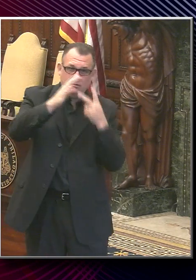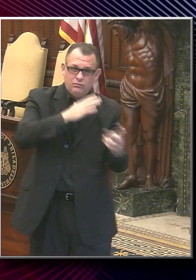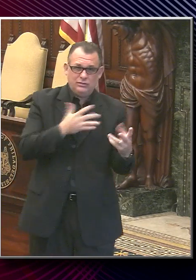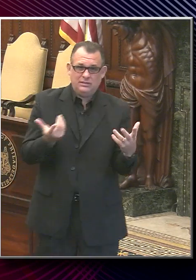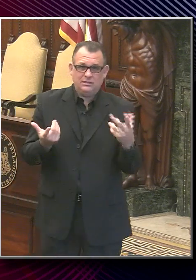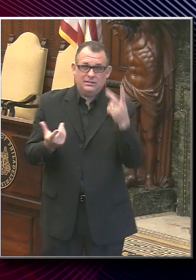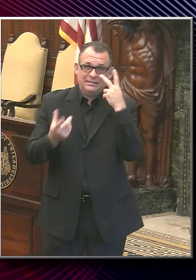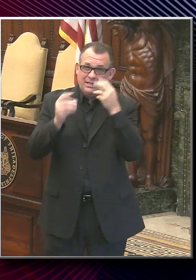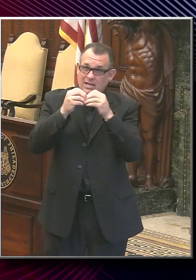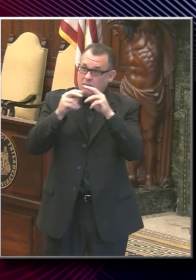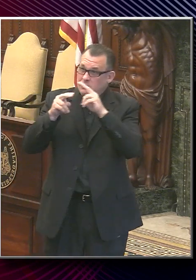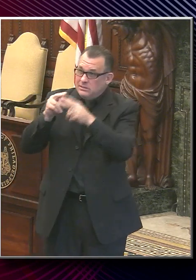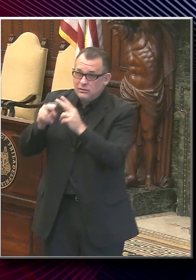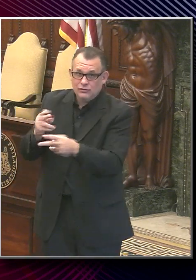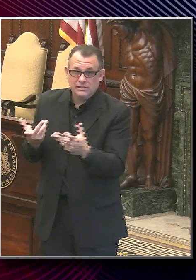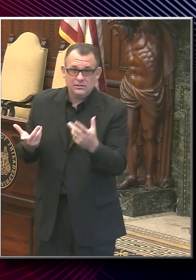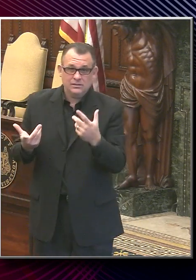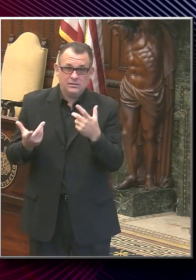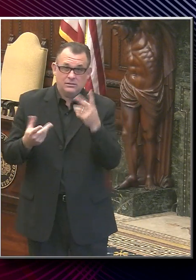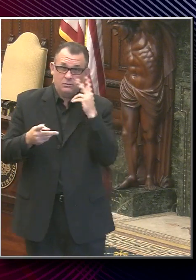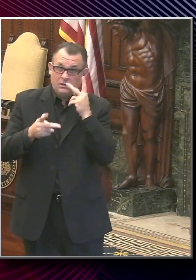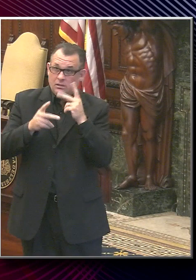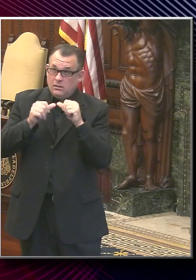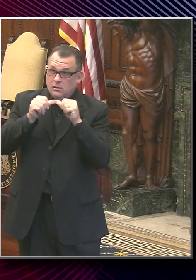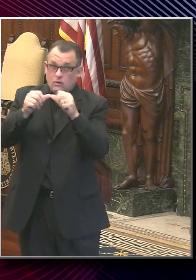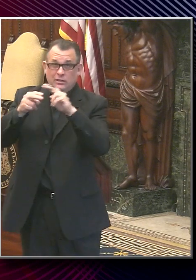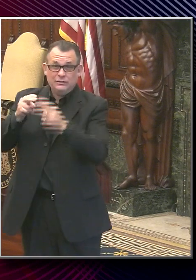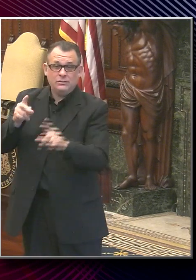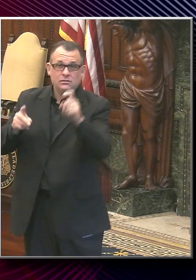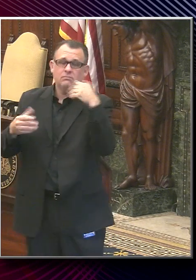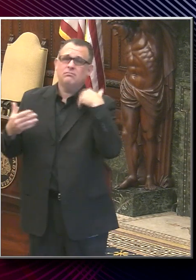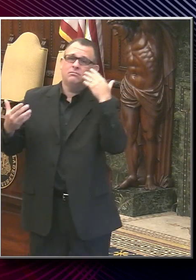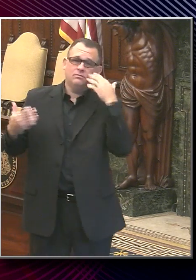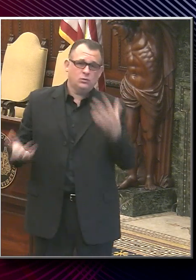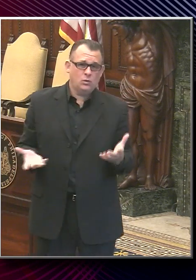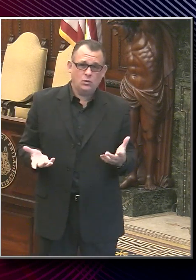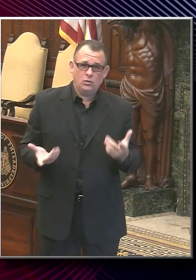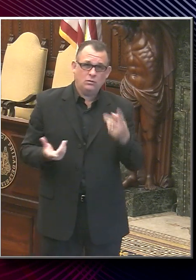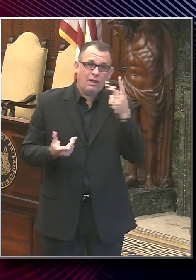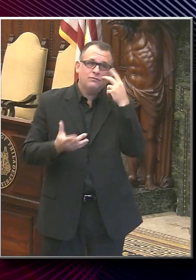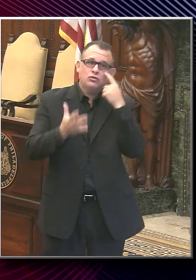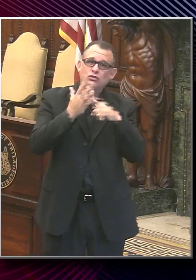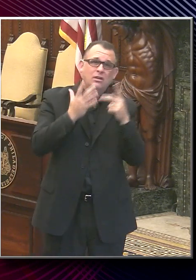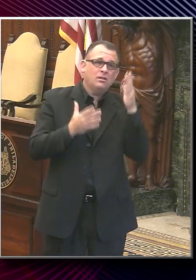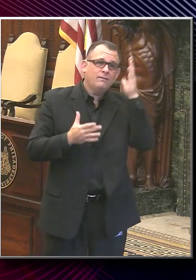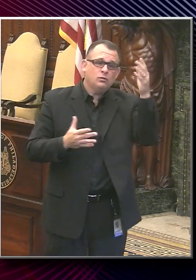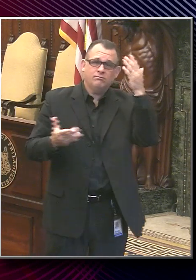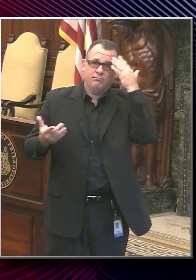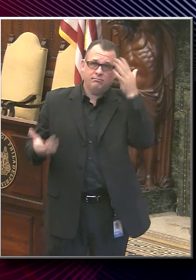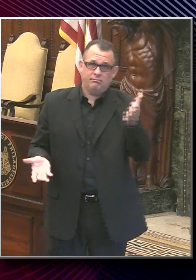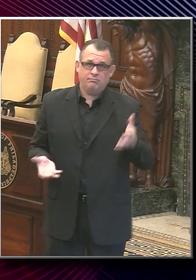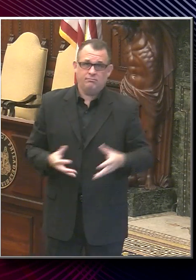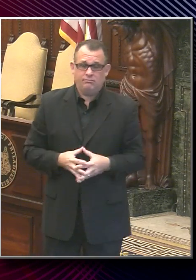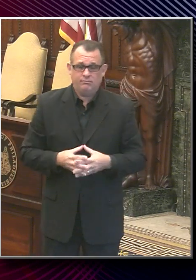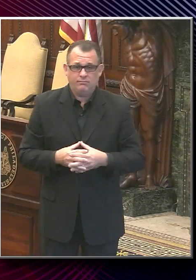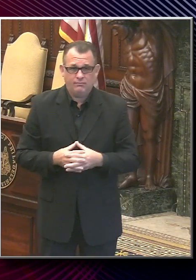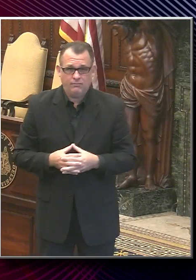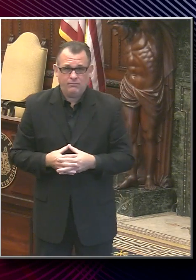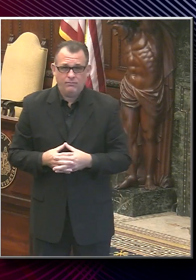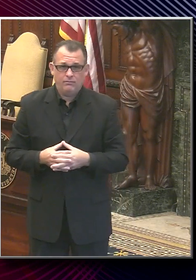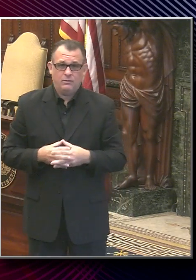can't say whether they're going to continue to go down. And I certainly can't say where we'll be on September 1st. Okay, thanks so much. That's all I